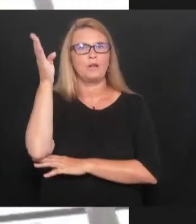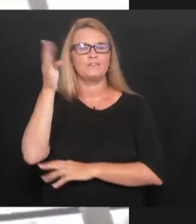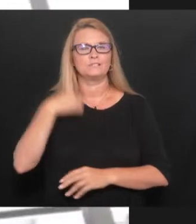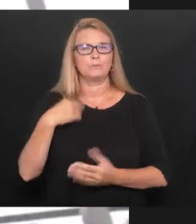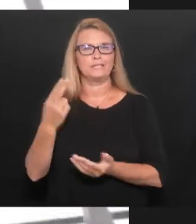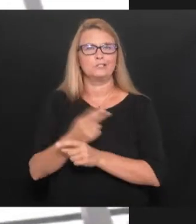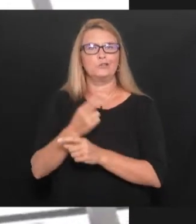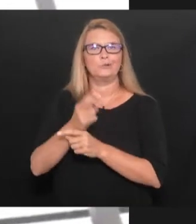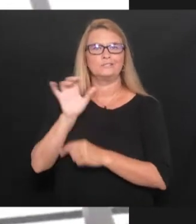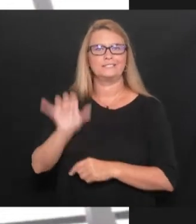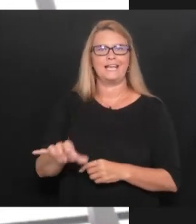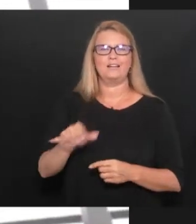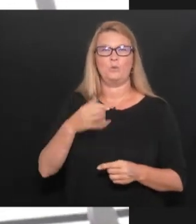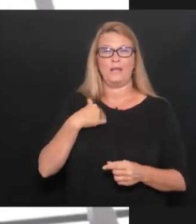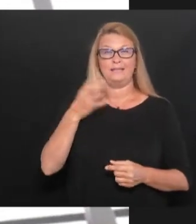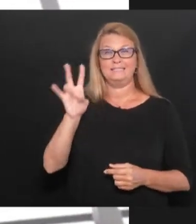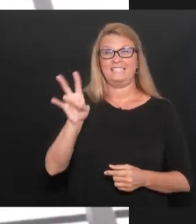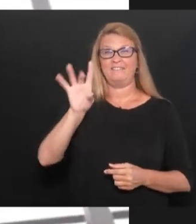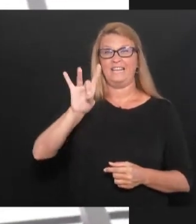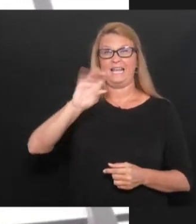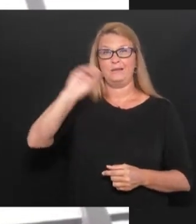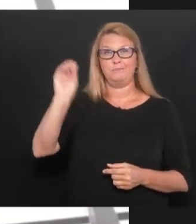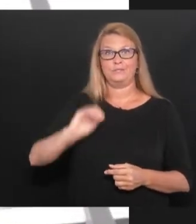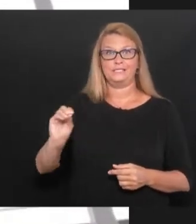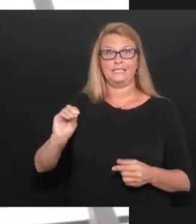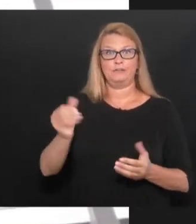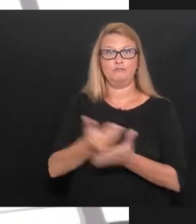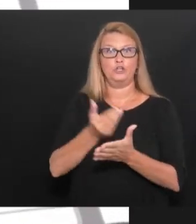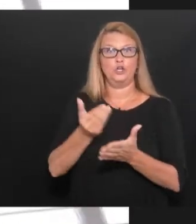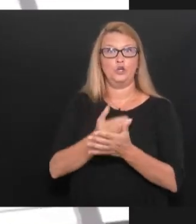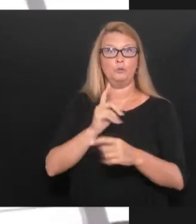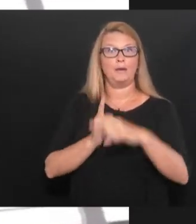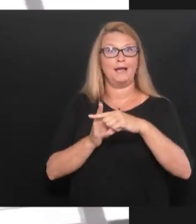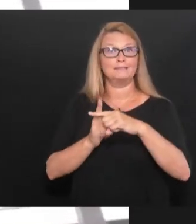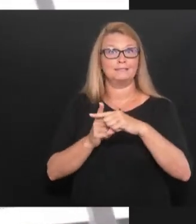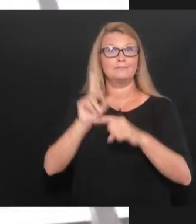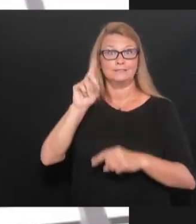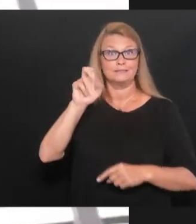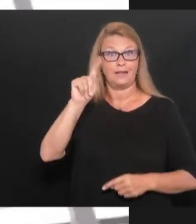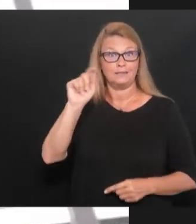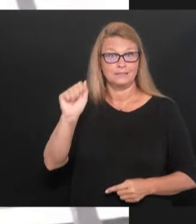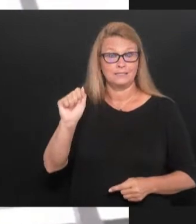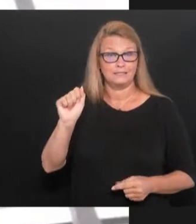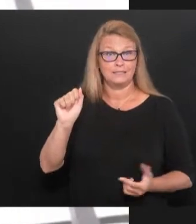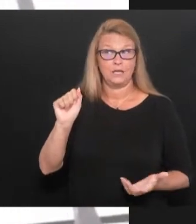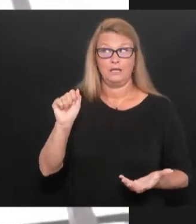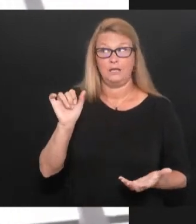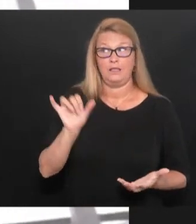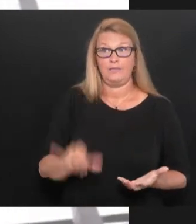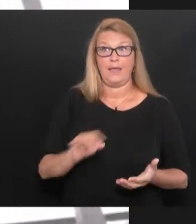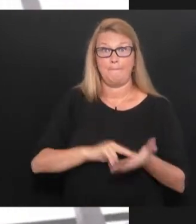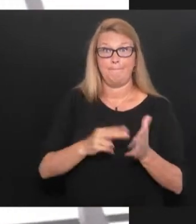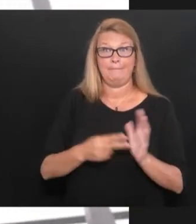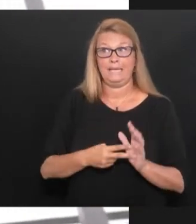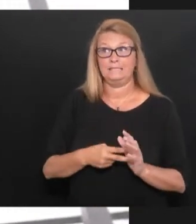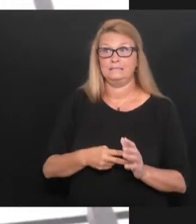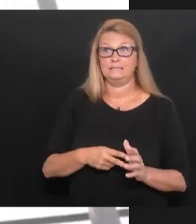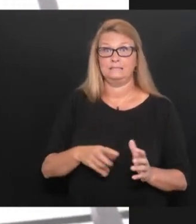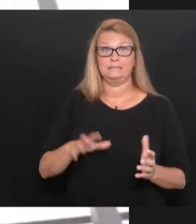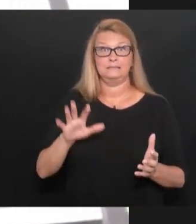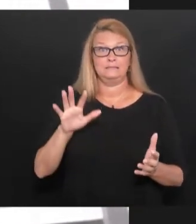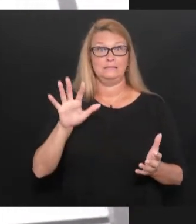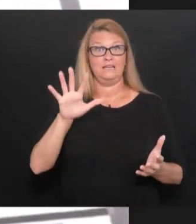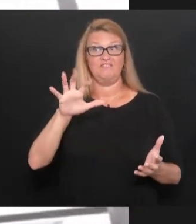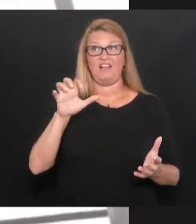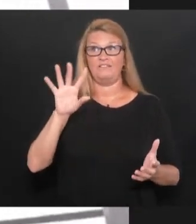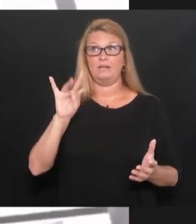know the other day you said there were 78% of all new cases were Delta variants. If that was the case, 518 of the new cases